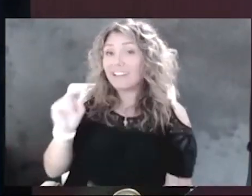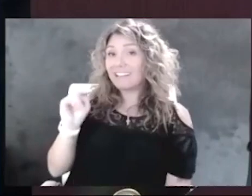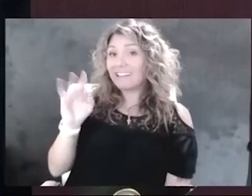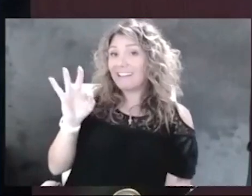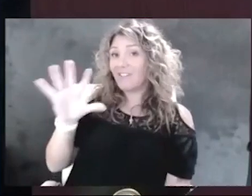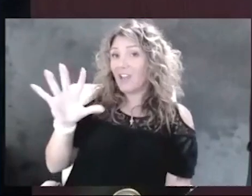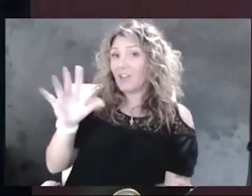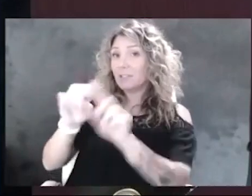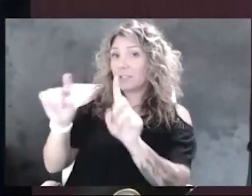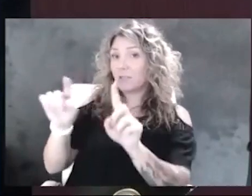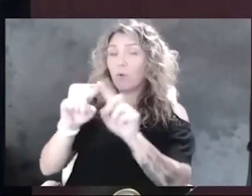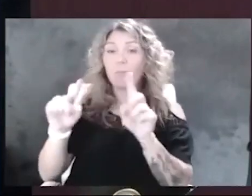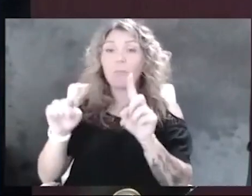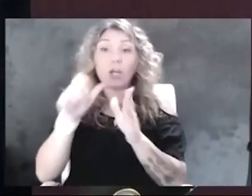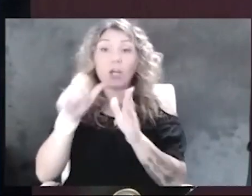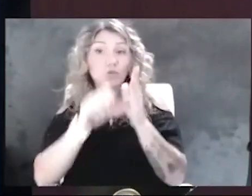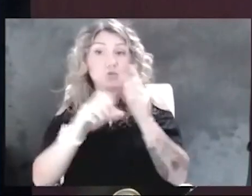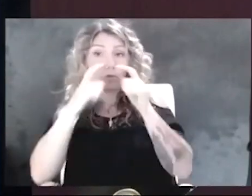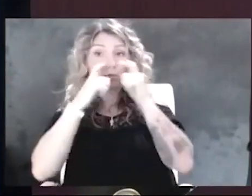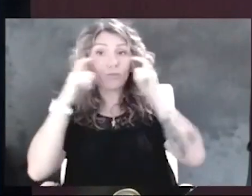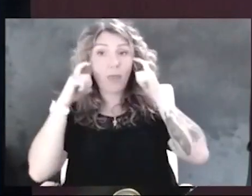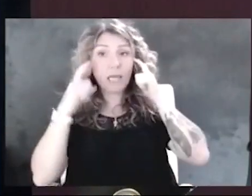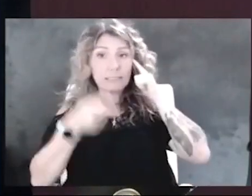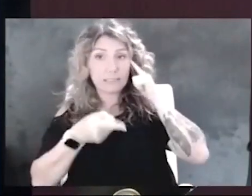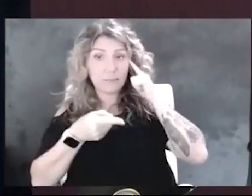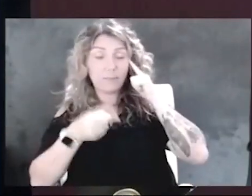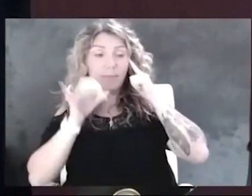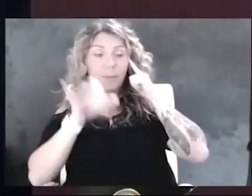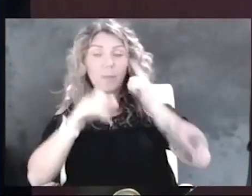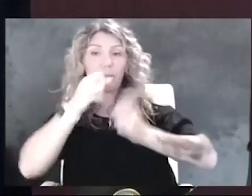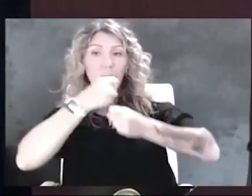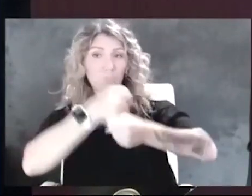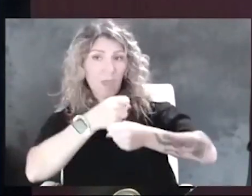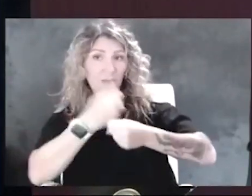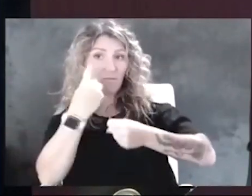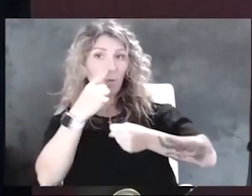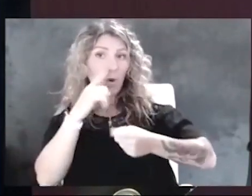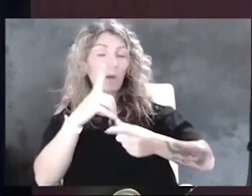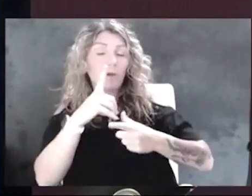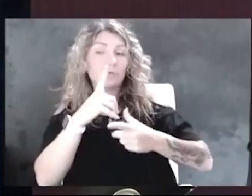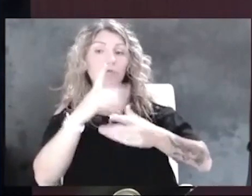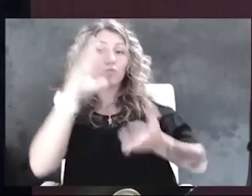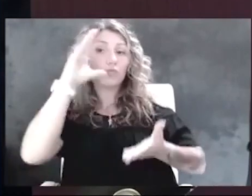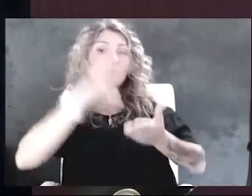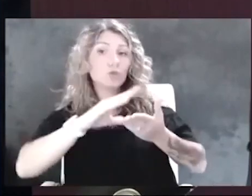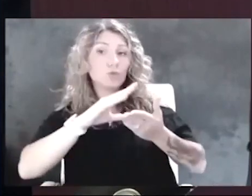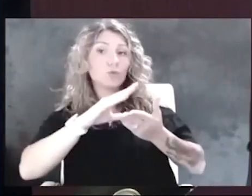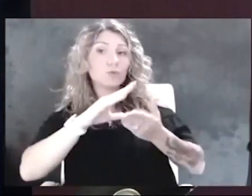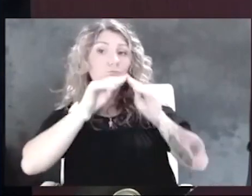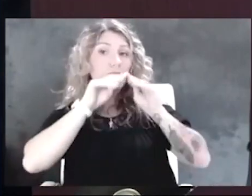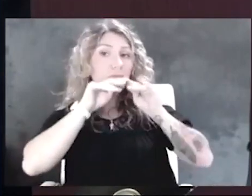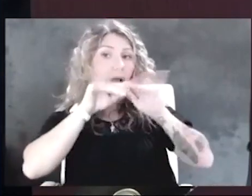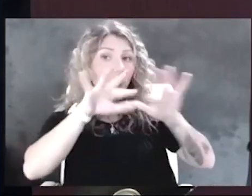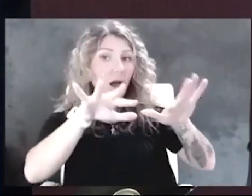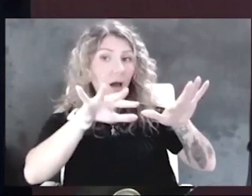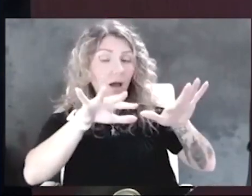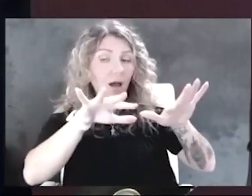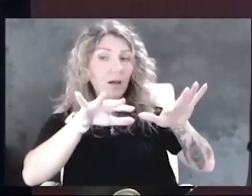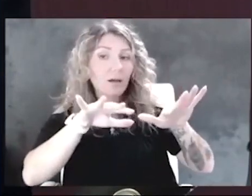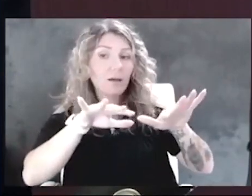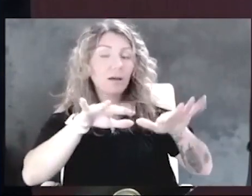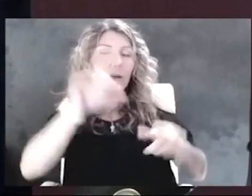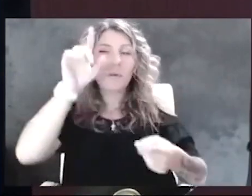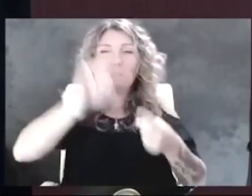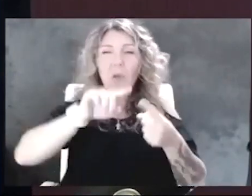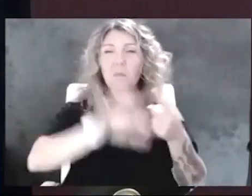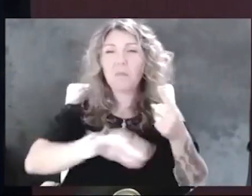masks. Surgical masks were also demonstrated to reduce by about 70 to 80% the